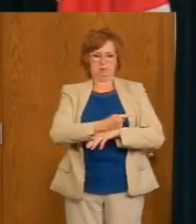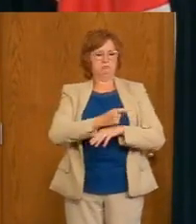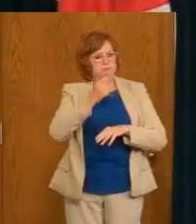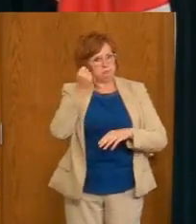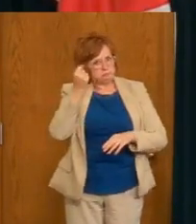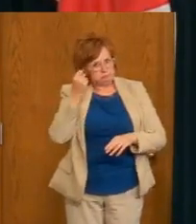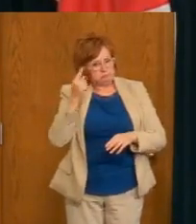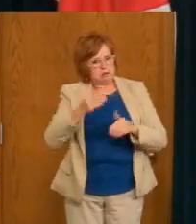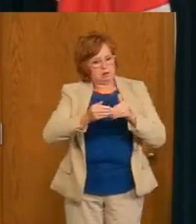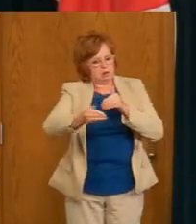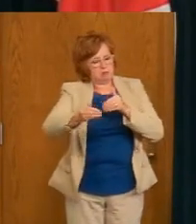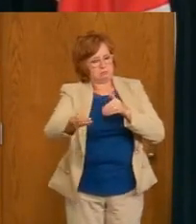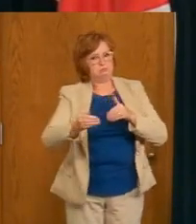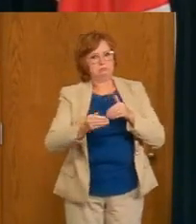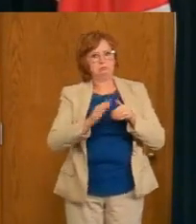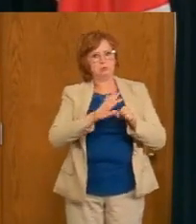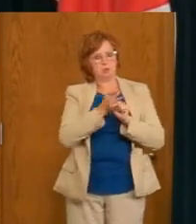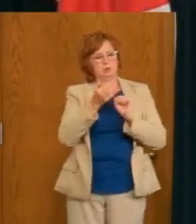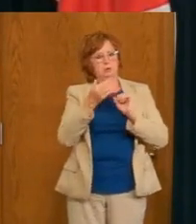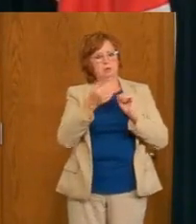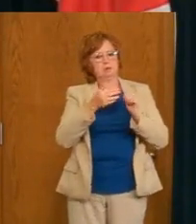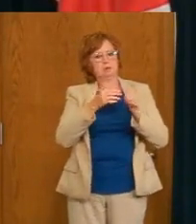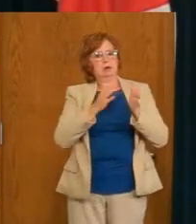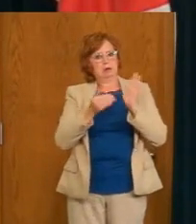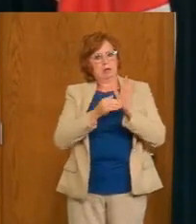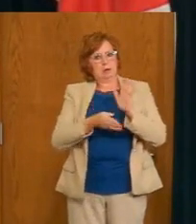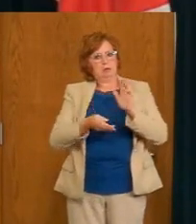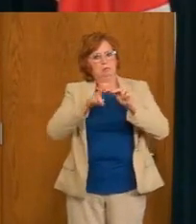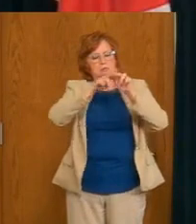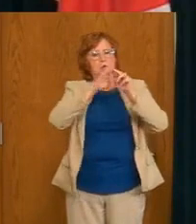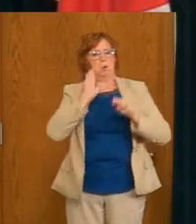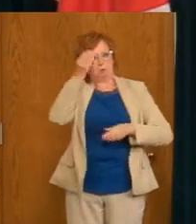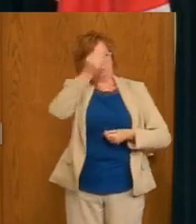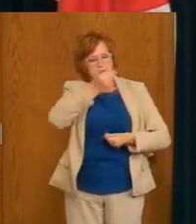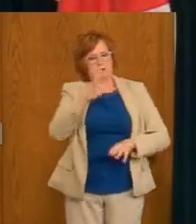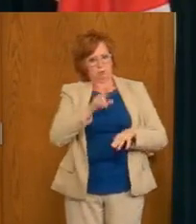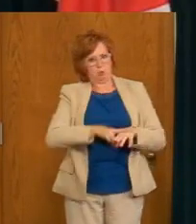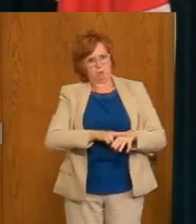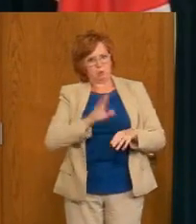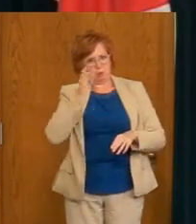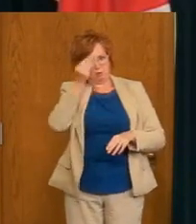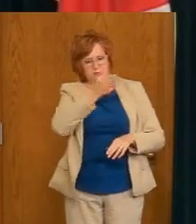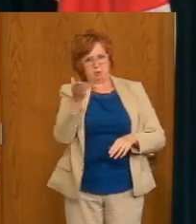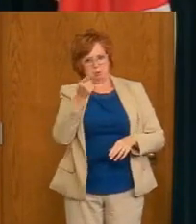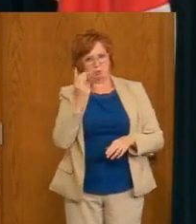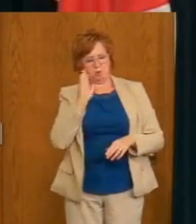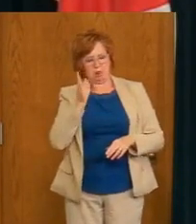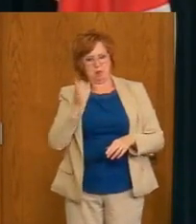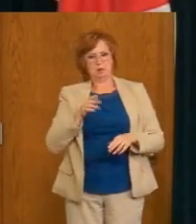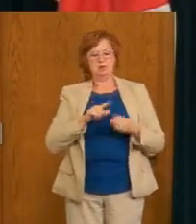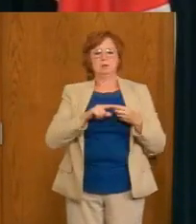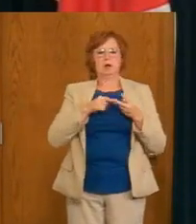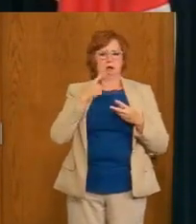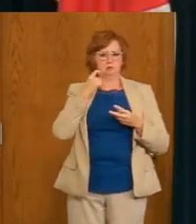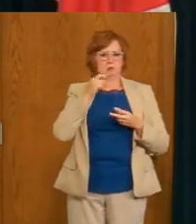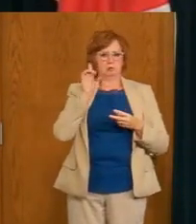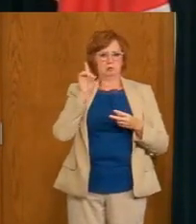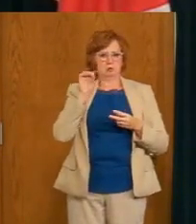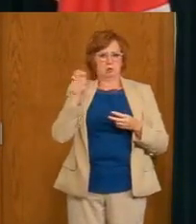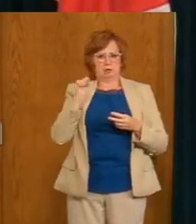in our situation, we will most certainly keep Saskatchewan residents up to date. I'm sure you'll hear from Dr. Shahab